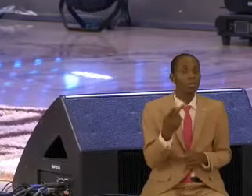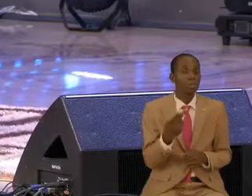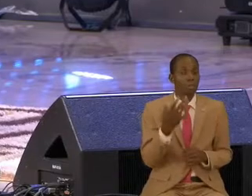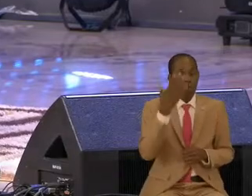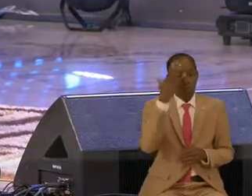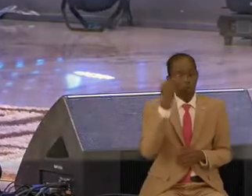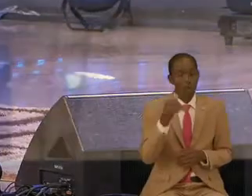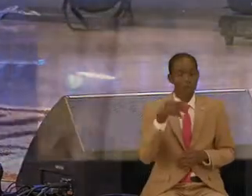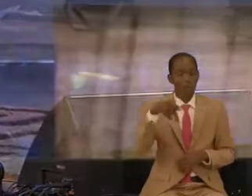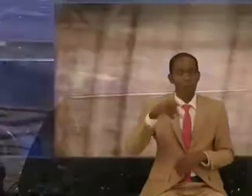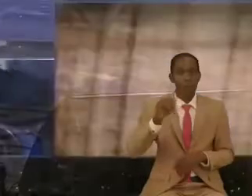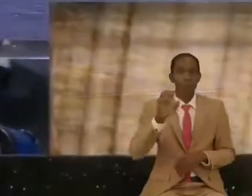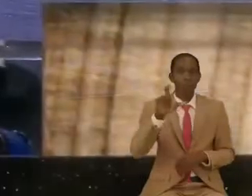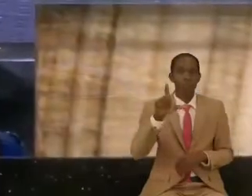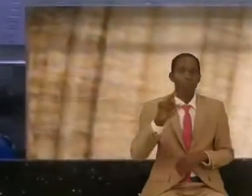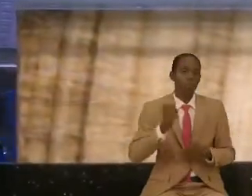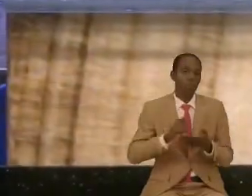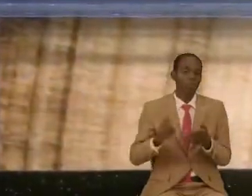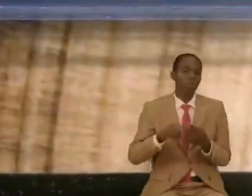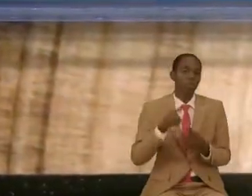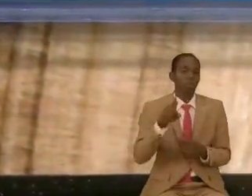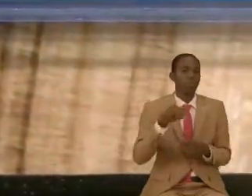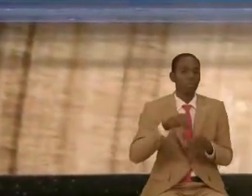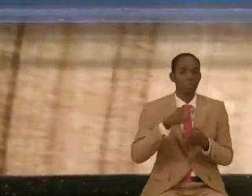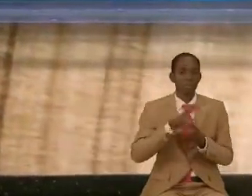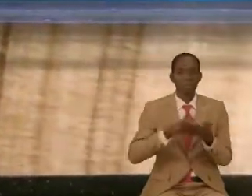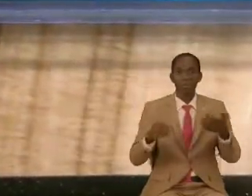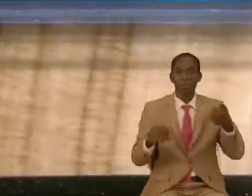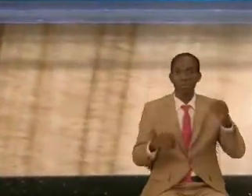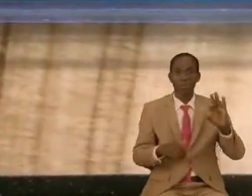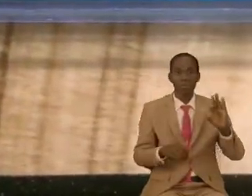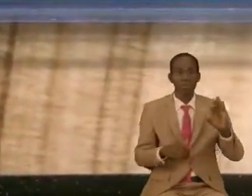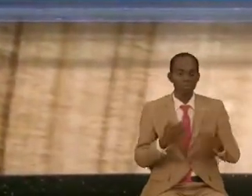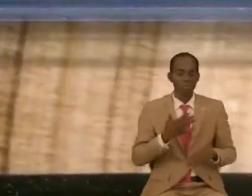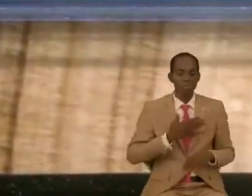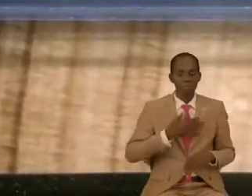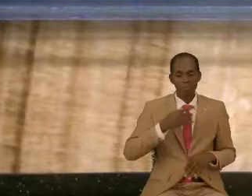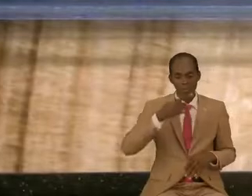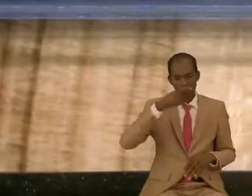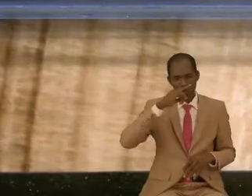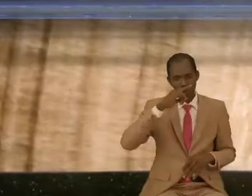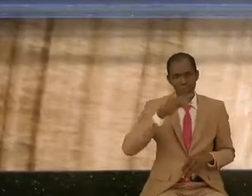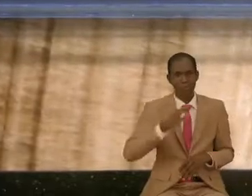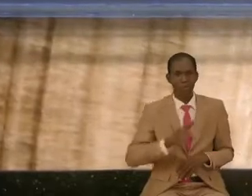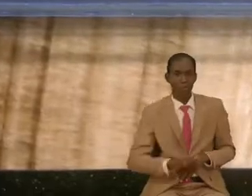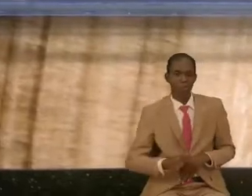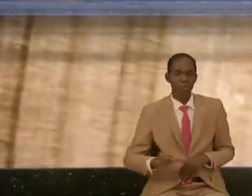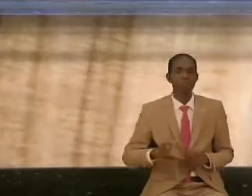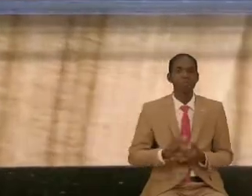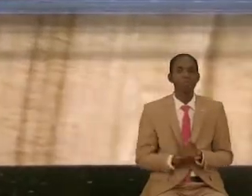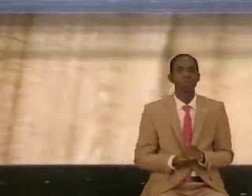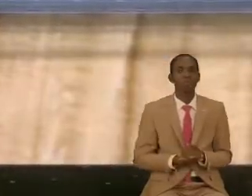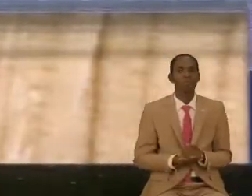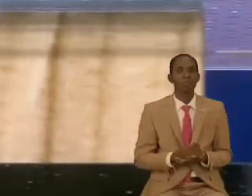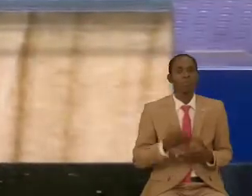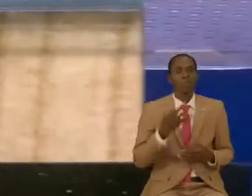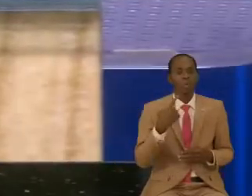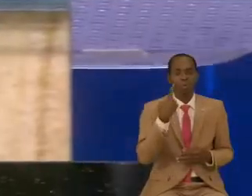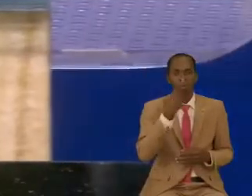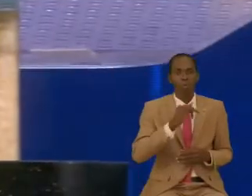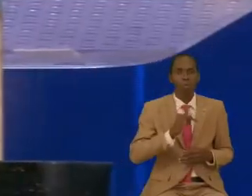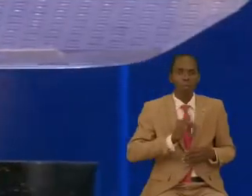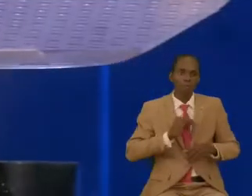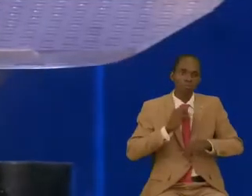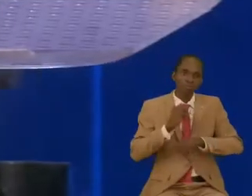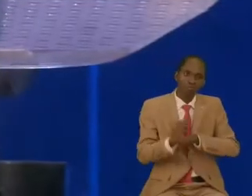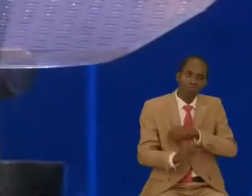wrote to them in verse 19. In verse 19, my little children, of whom I travail